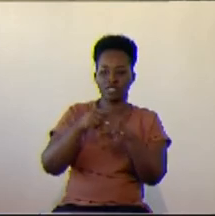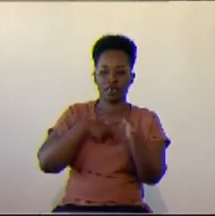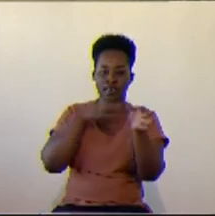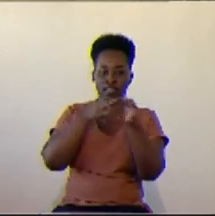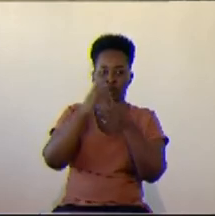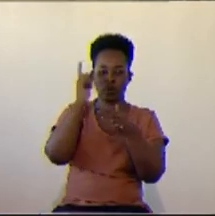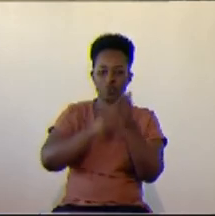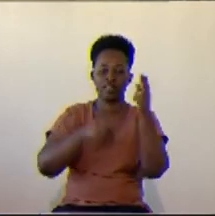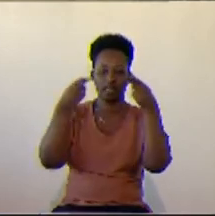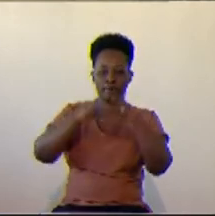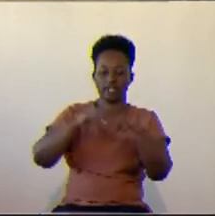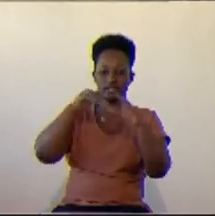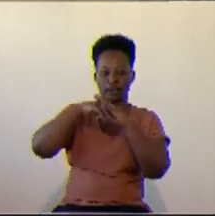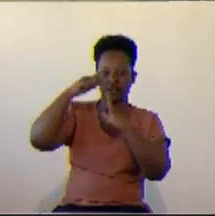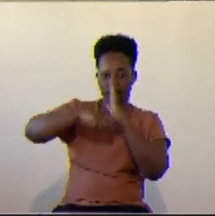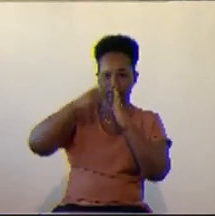in the video. Okay?